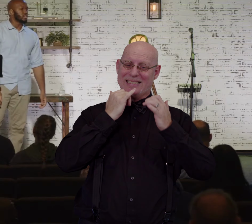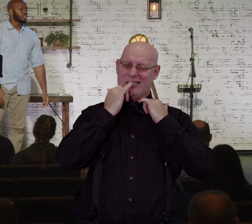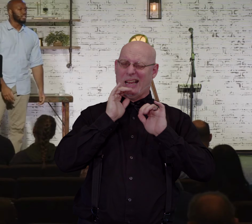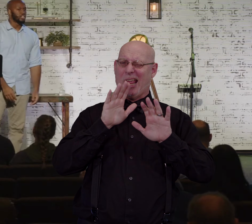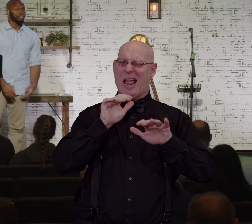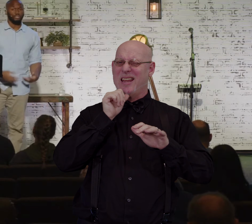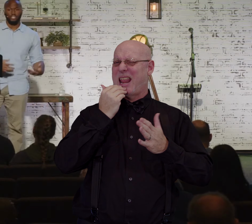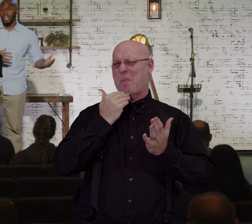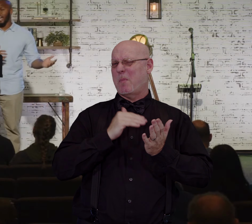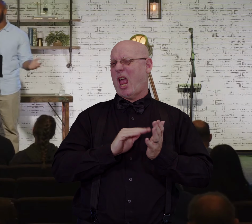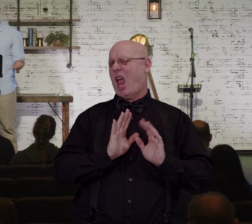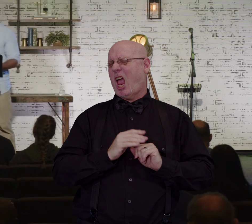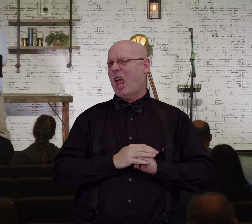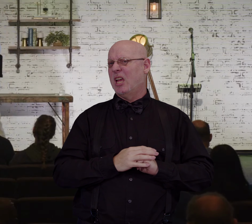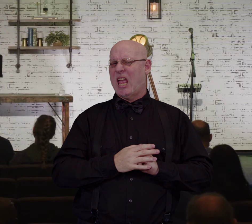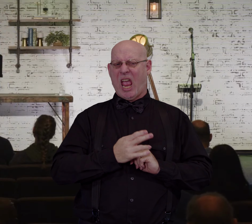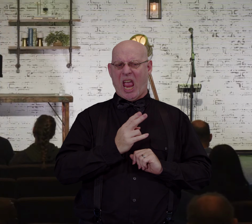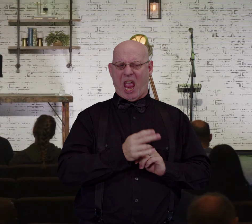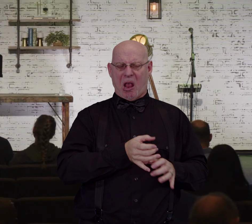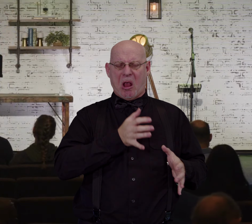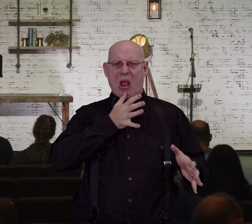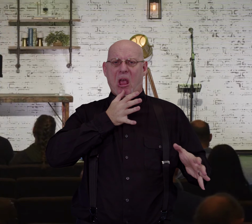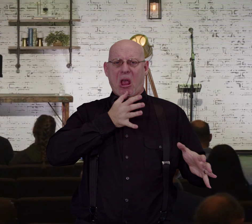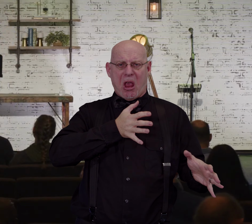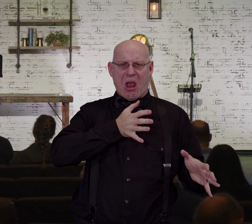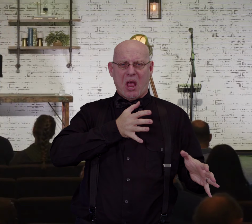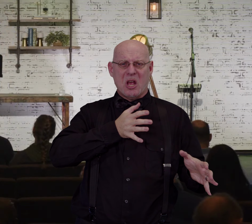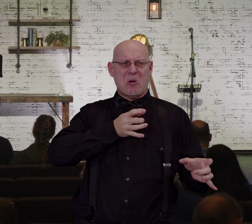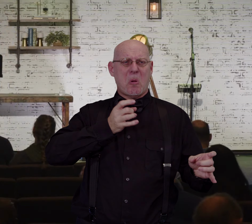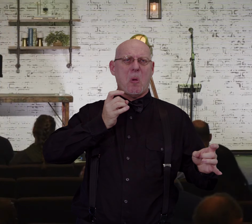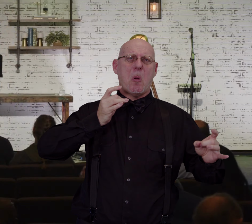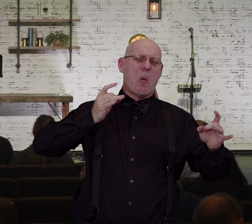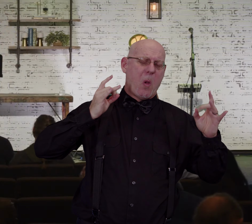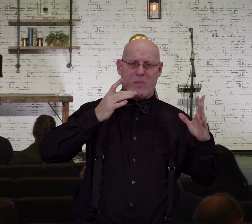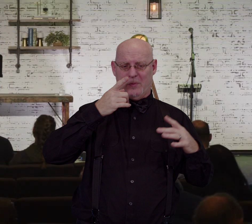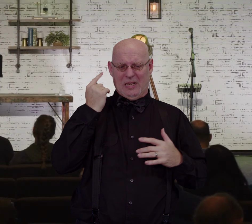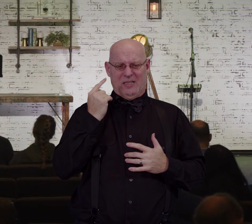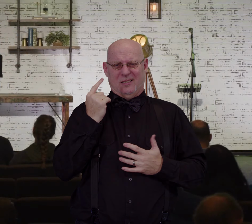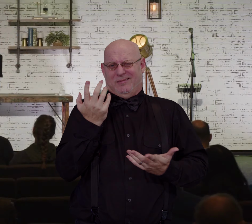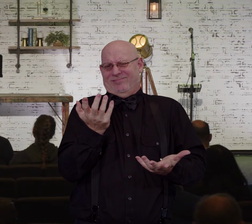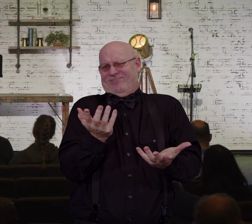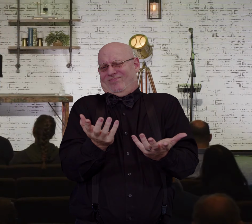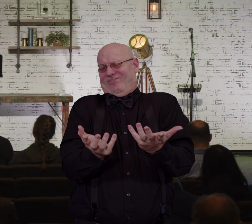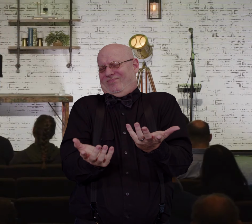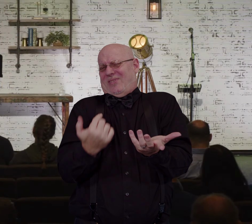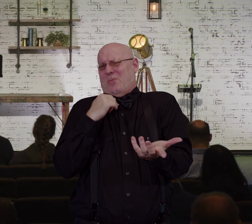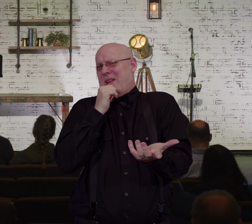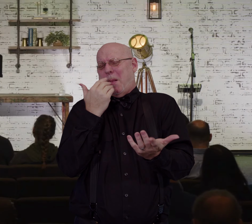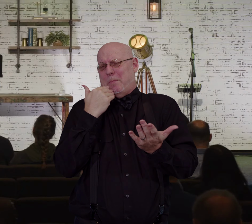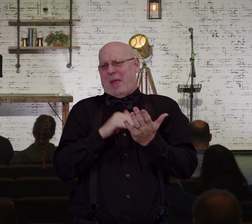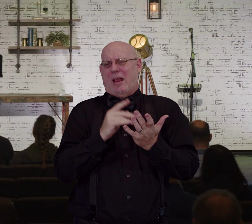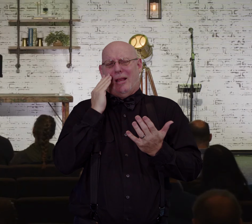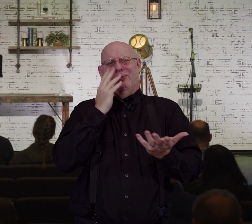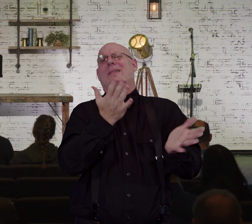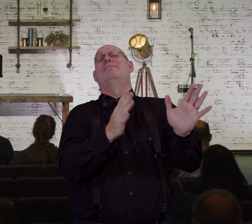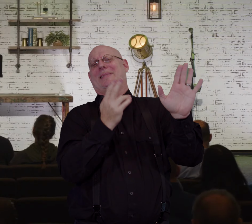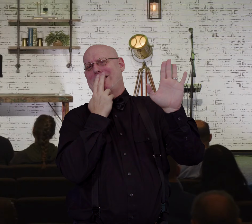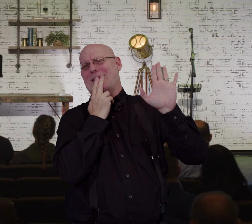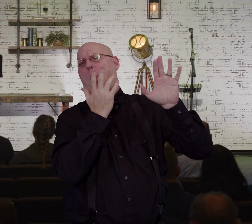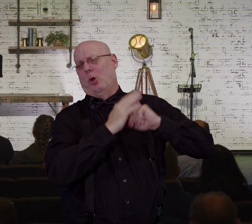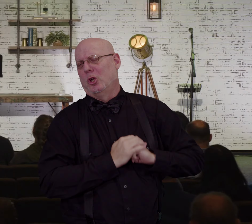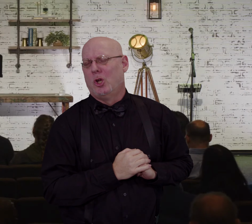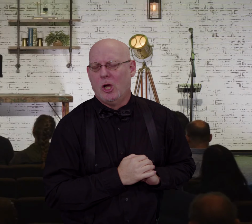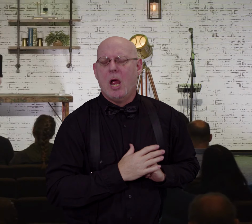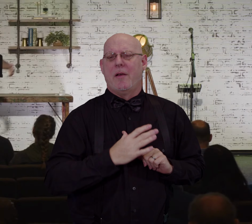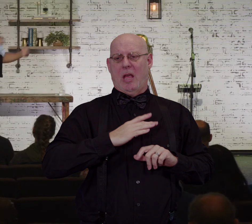bad. So hell seems so repulsive and excessive because we don't do that much bad things. I get it for guys like Hitler, but